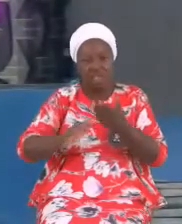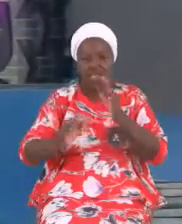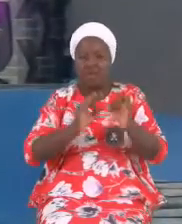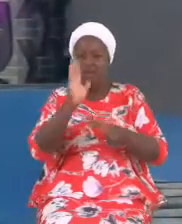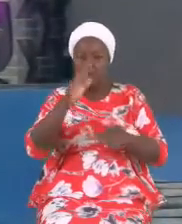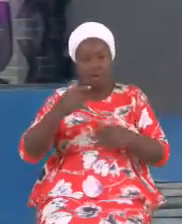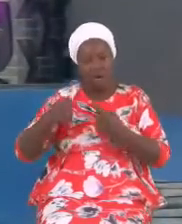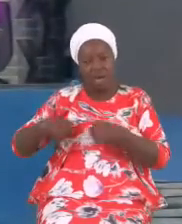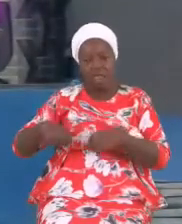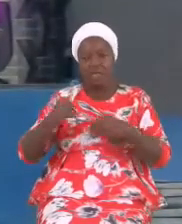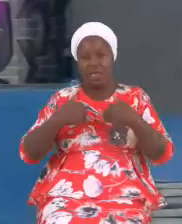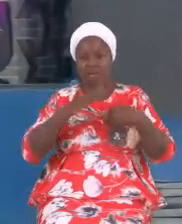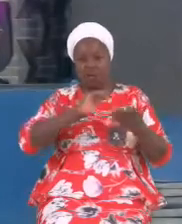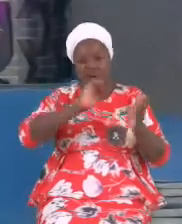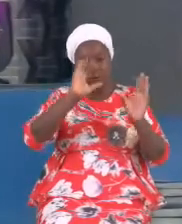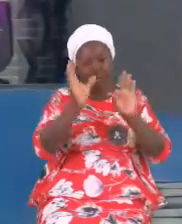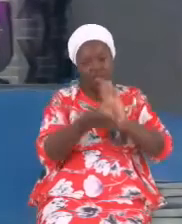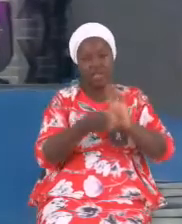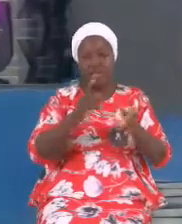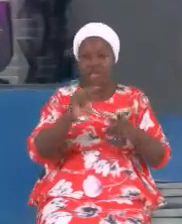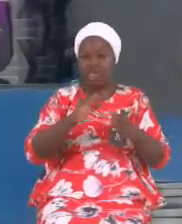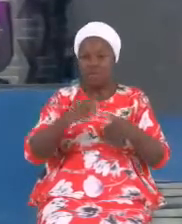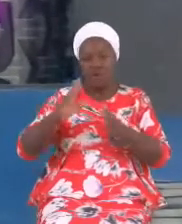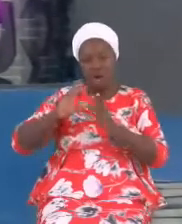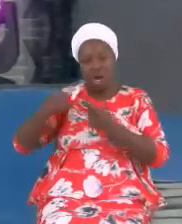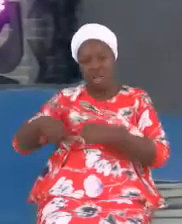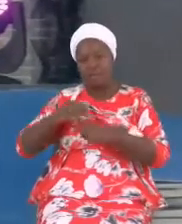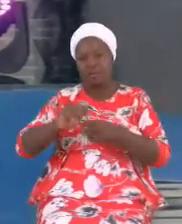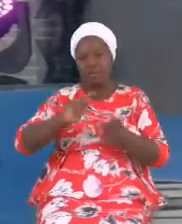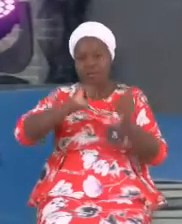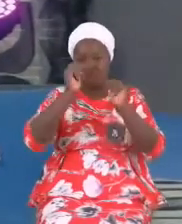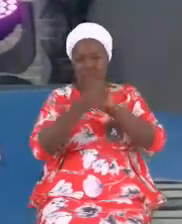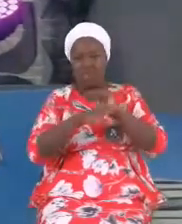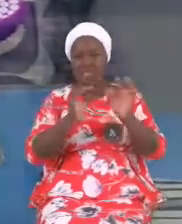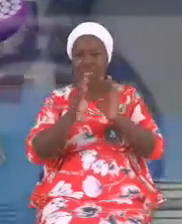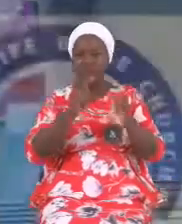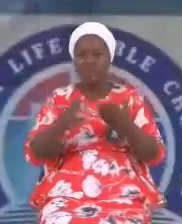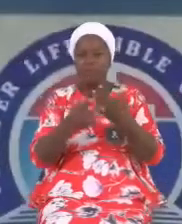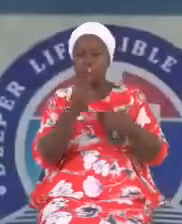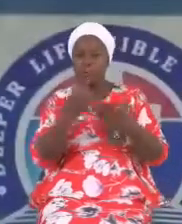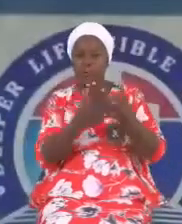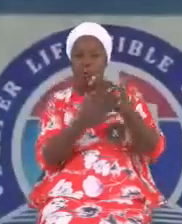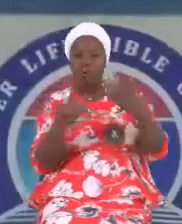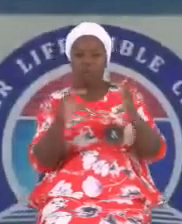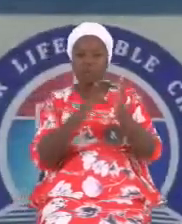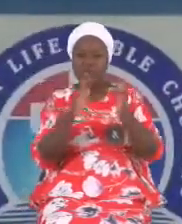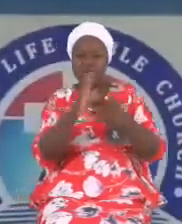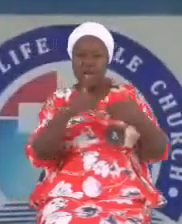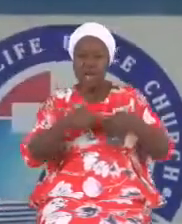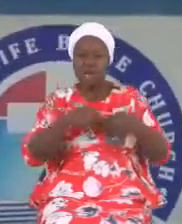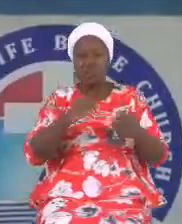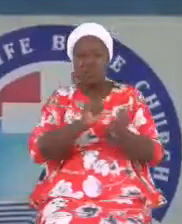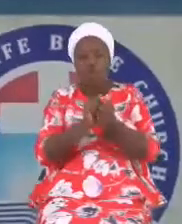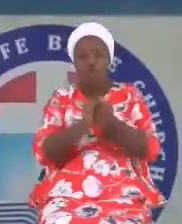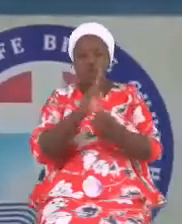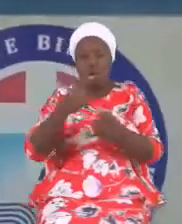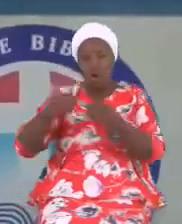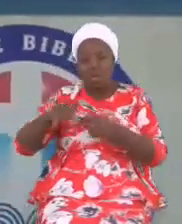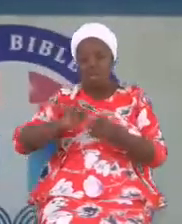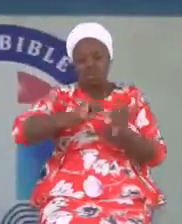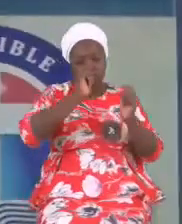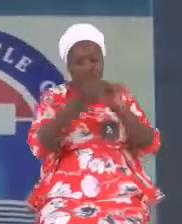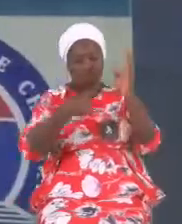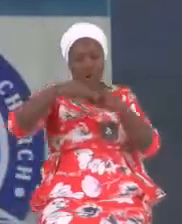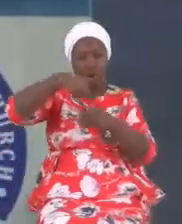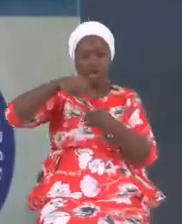been transformed, if the blood of Jesus has washed your heart and turned you around, and you are now having a